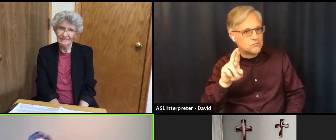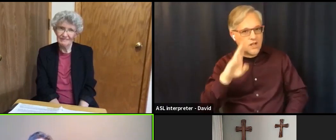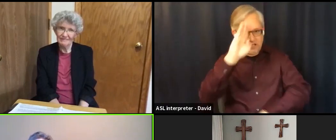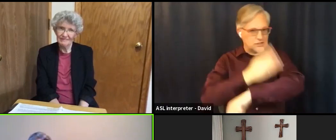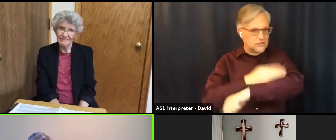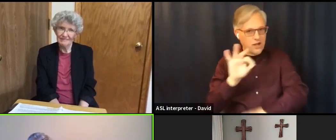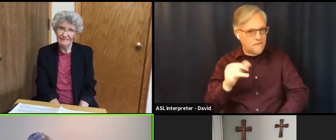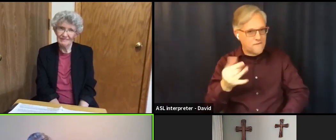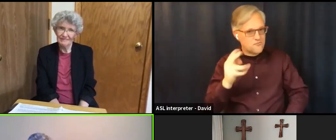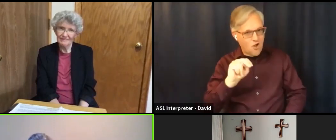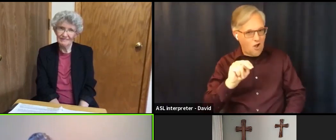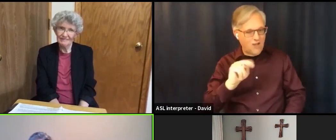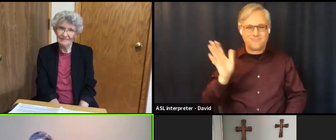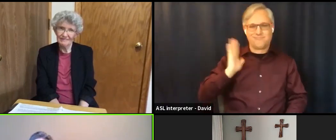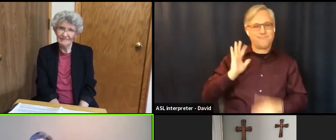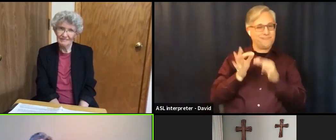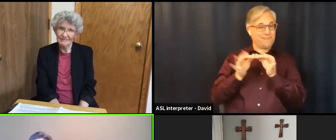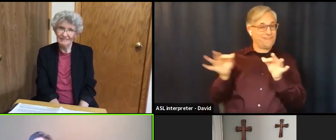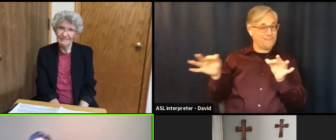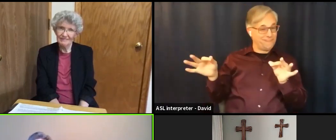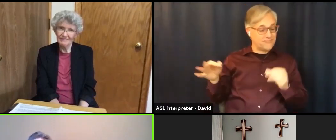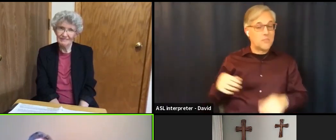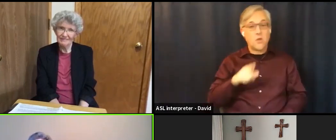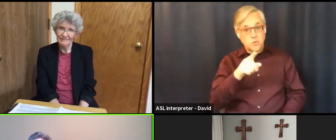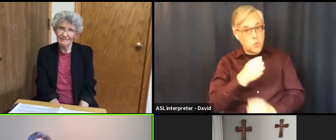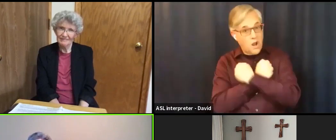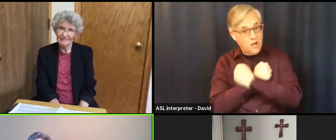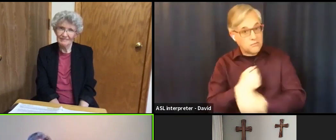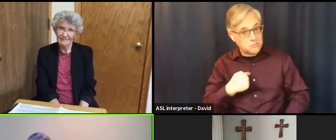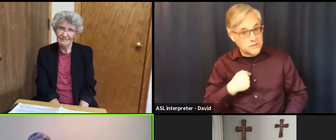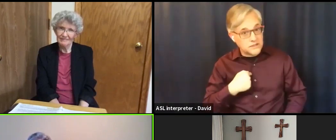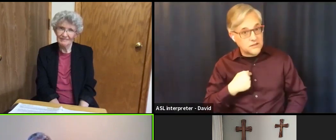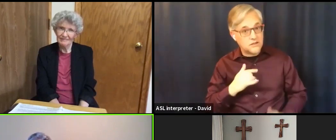And Peter says, sure, Jesus, you know I love you.